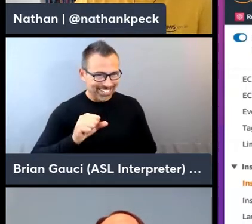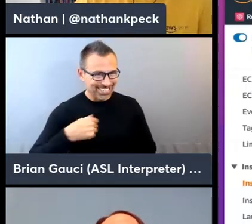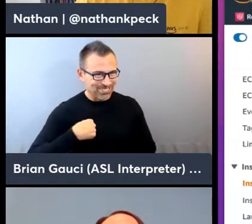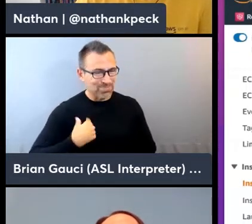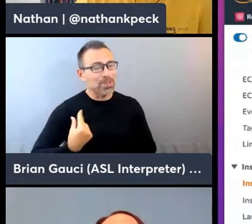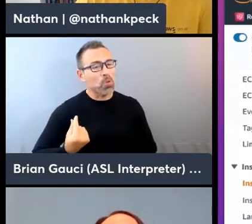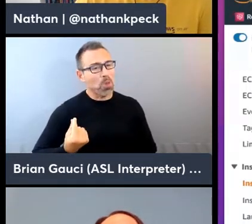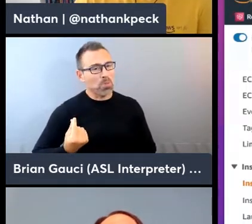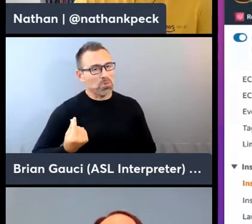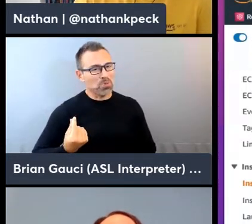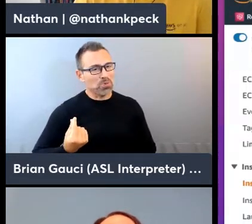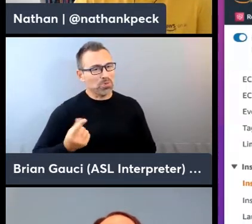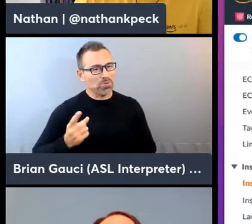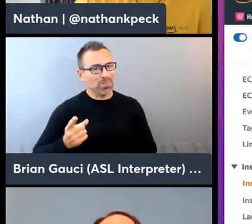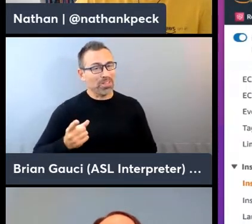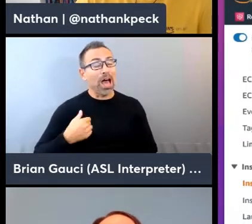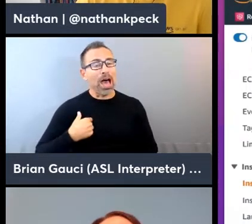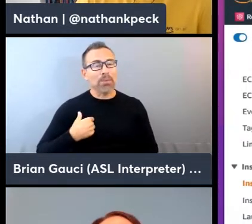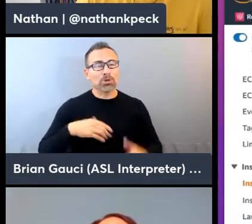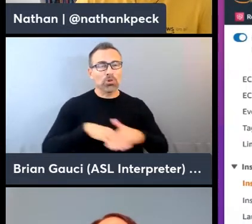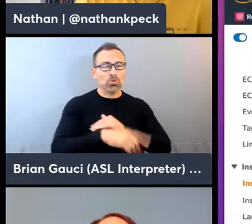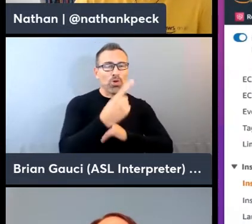into one that was already pre-developed,